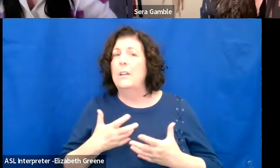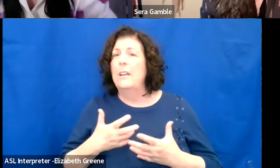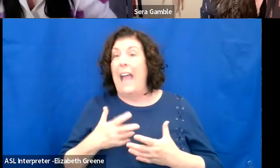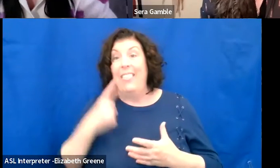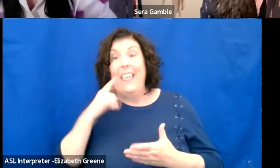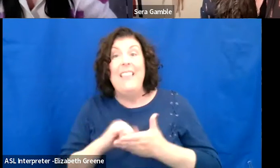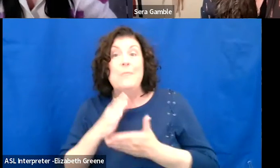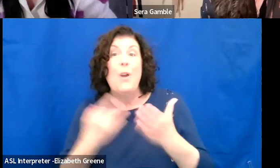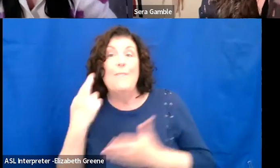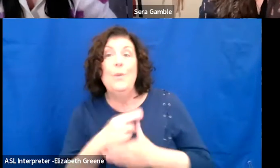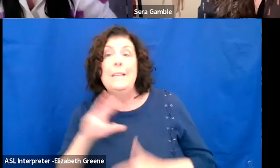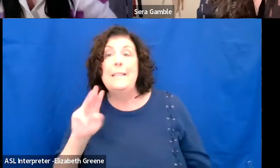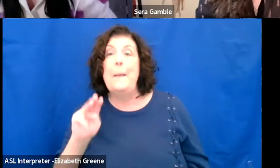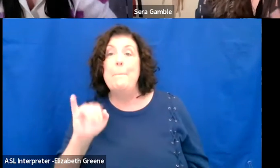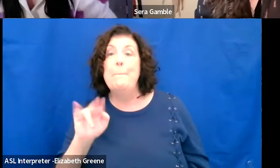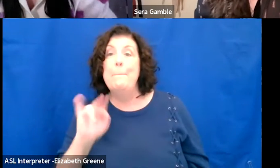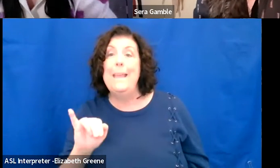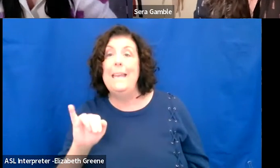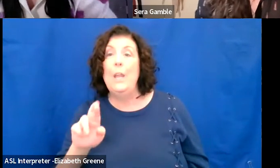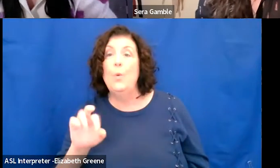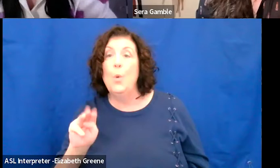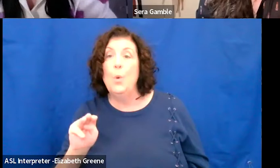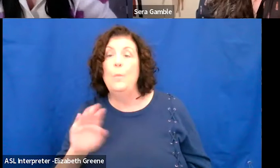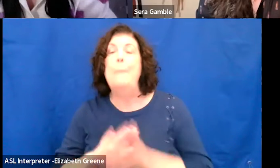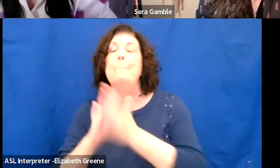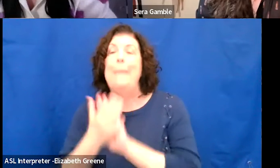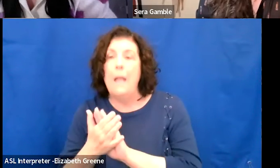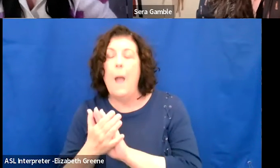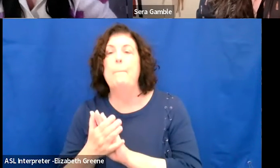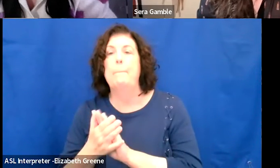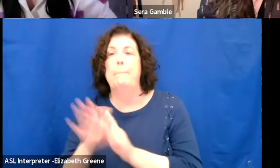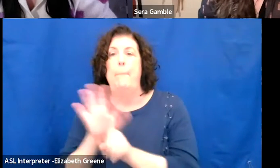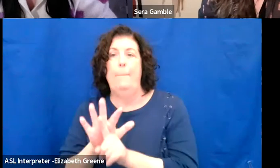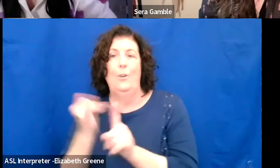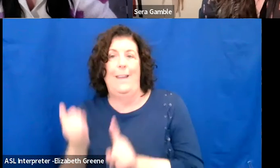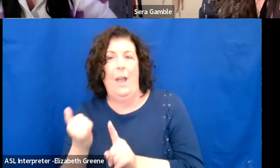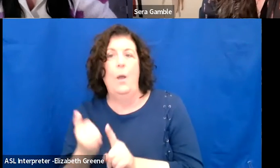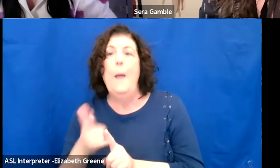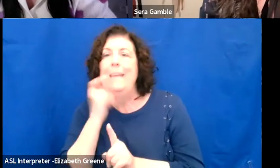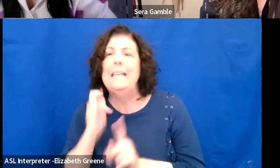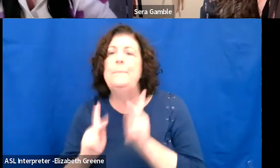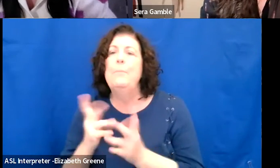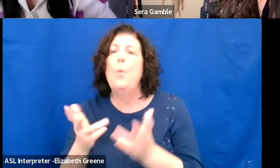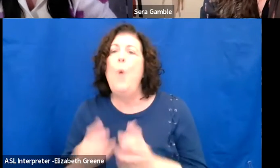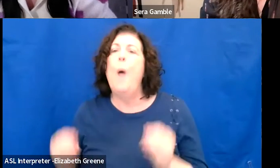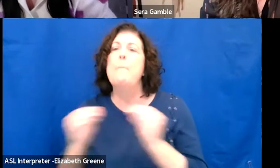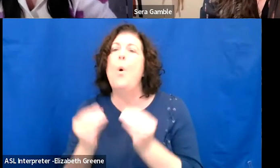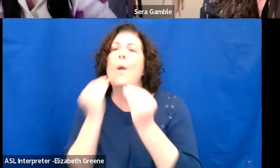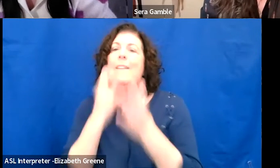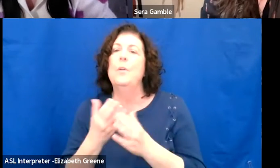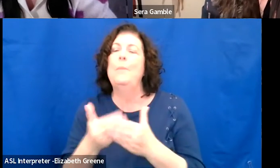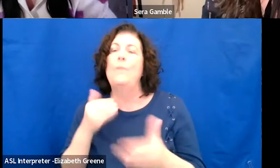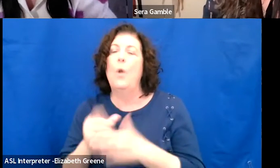series. That's right. They want more information, so they ask for more scripts. Right. I mean, now I feel like, because One Day at a Time was picked up